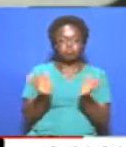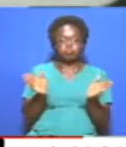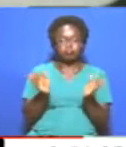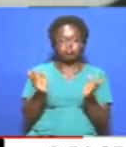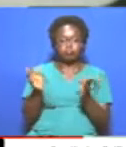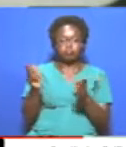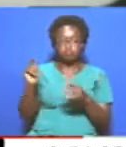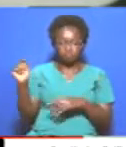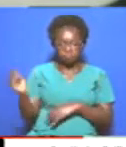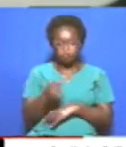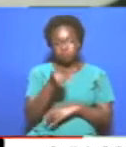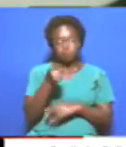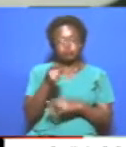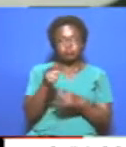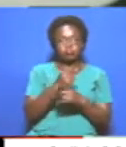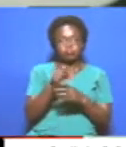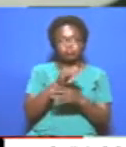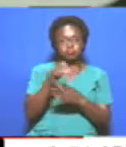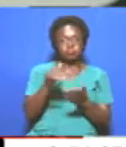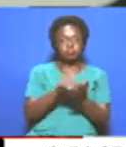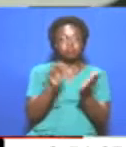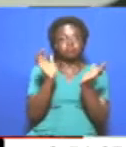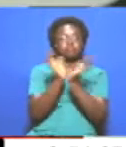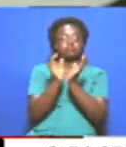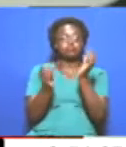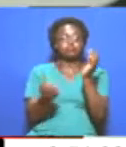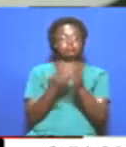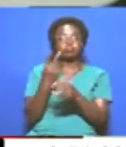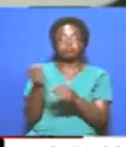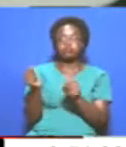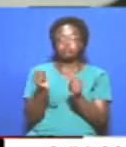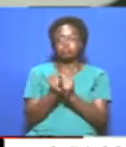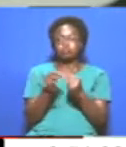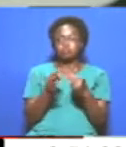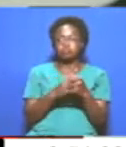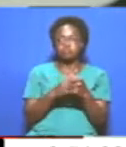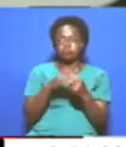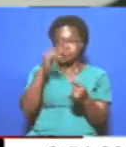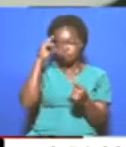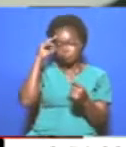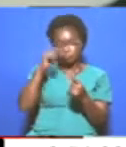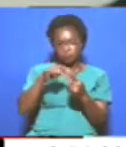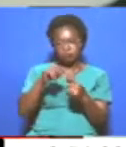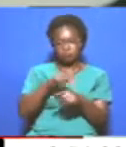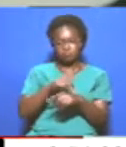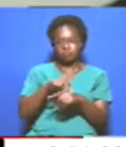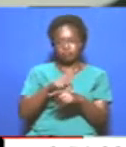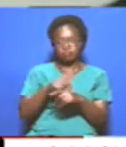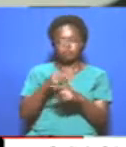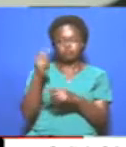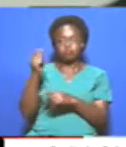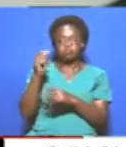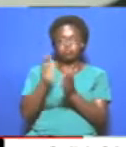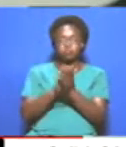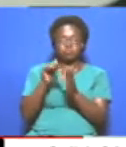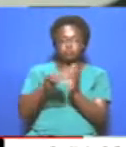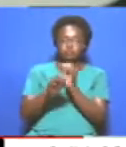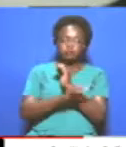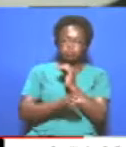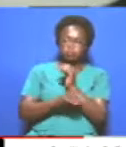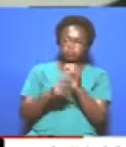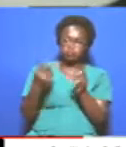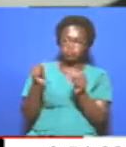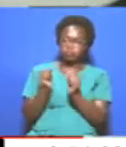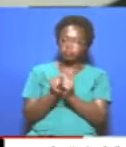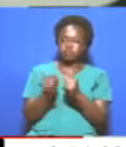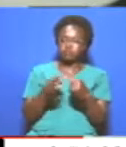at the Kasarani Stadium, which was launched in 2018 in a bid to nurture talent within the country. In 2018, the